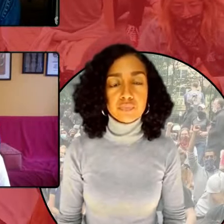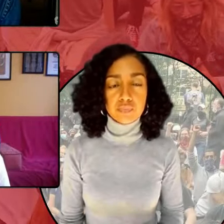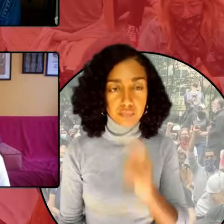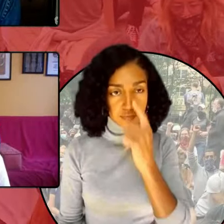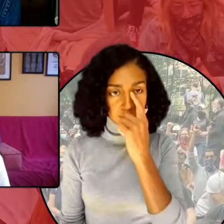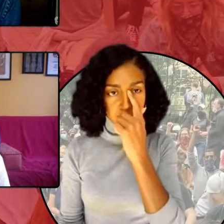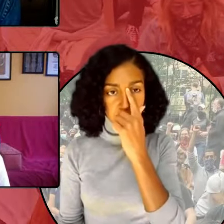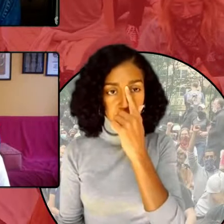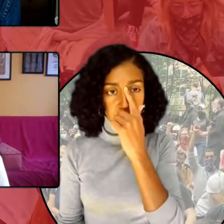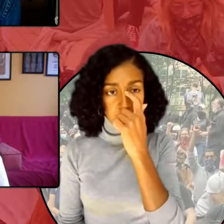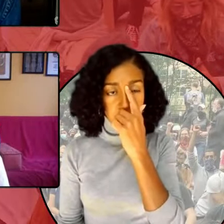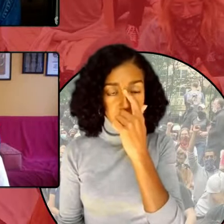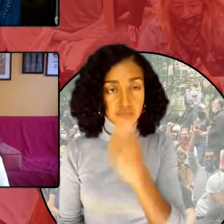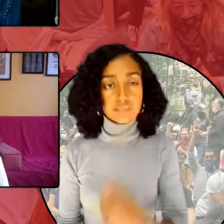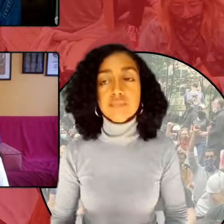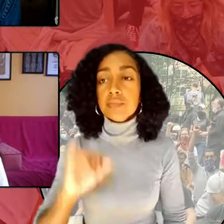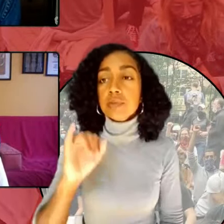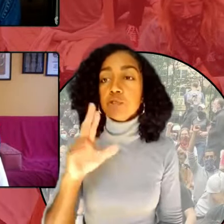2021. Yeah, I think